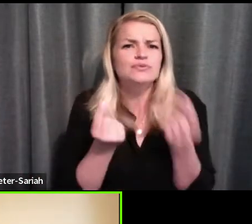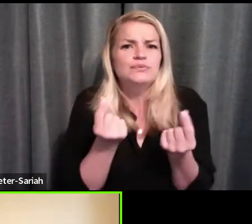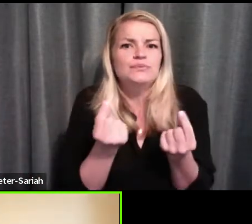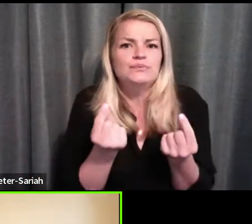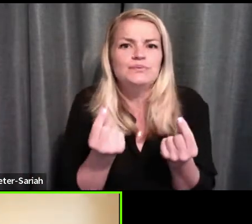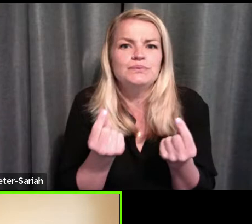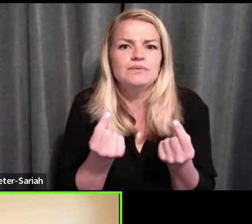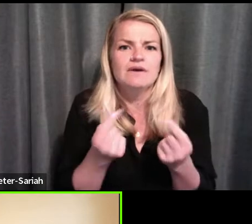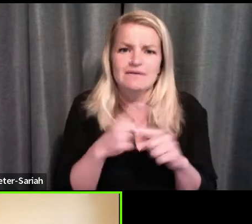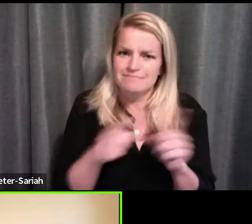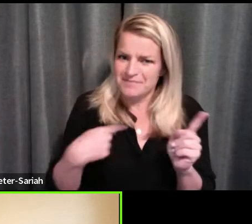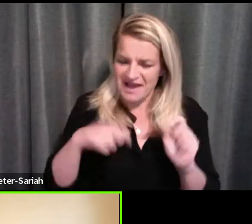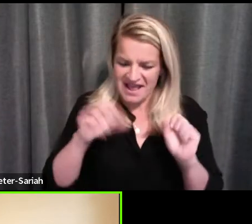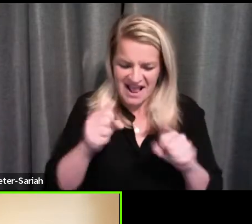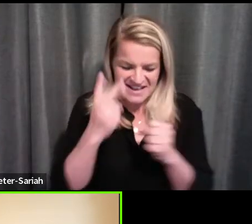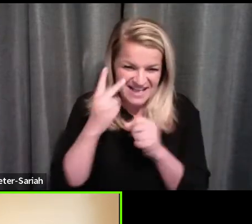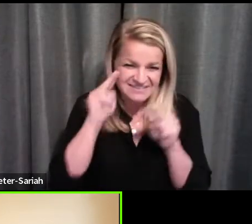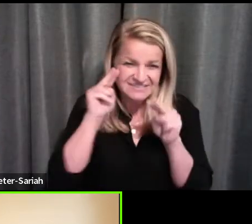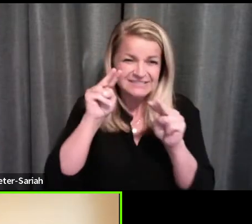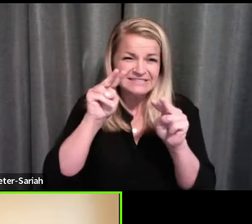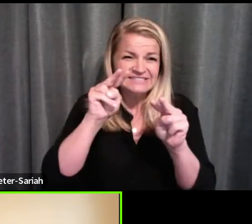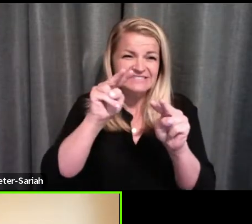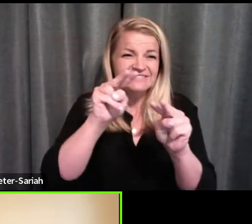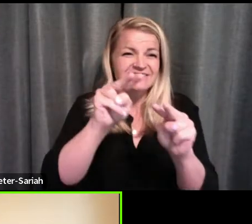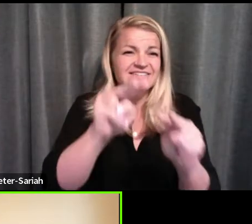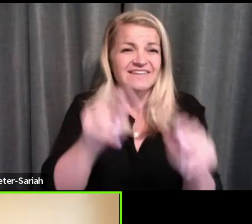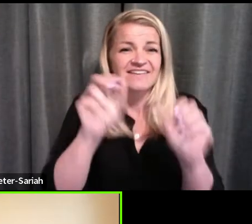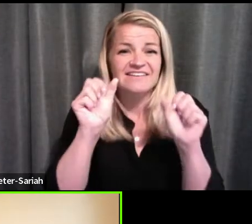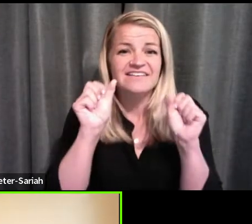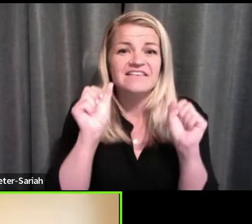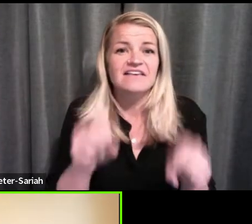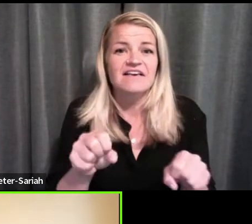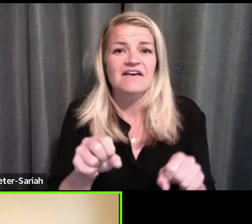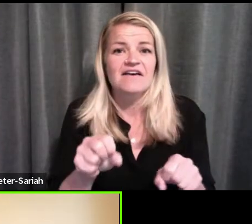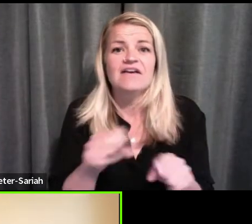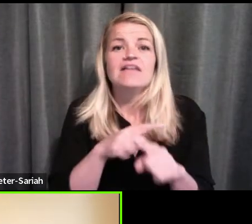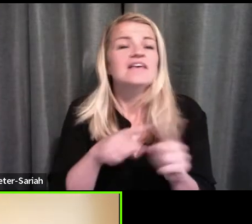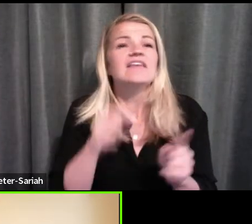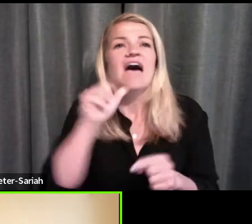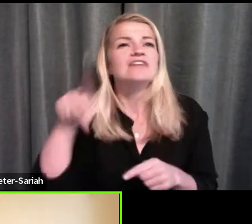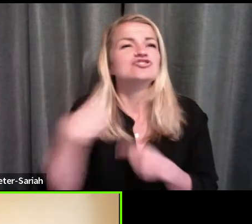look before your eyes, beyond your